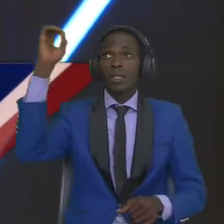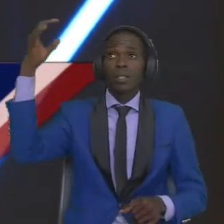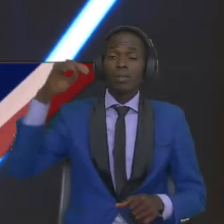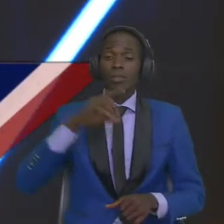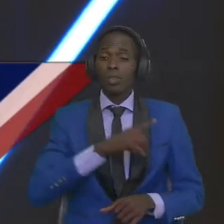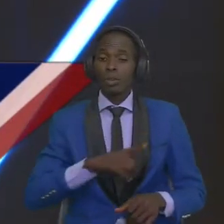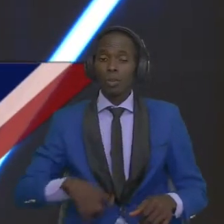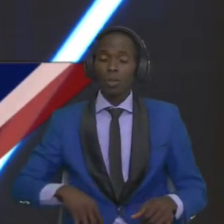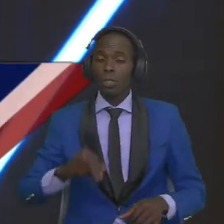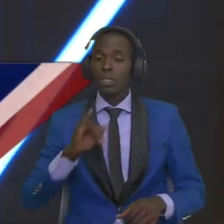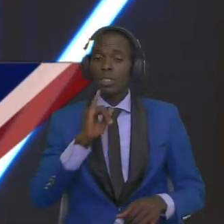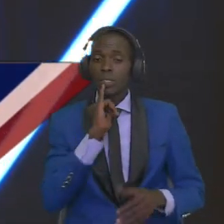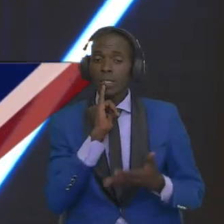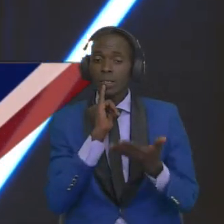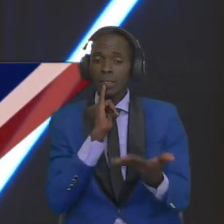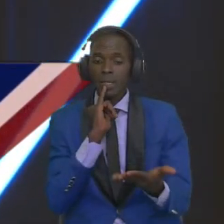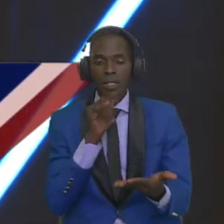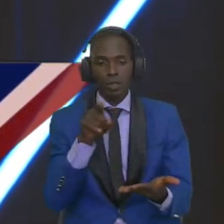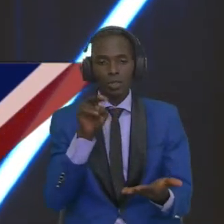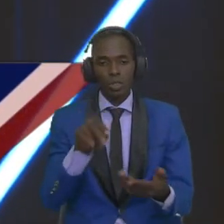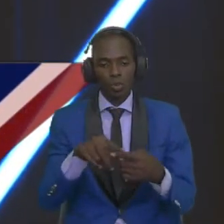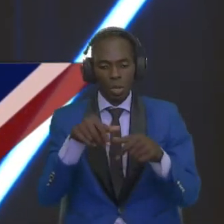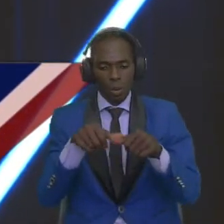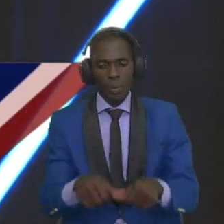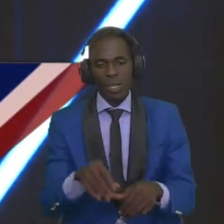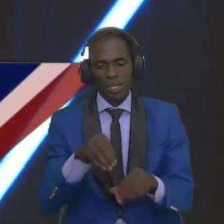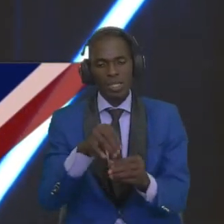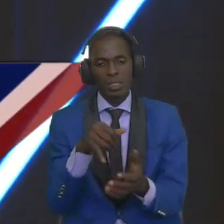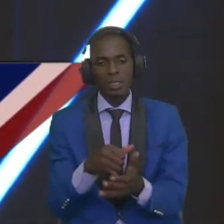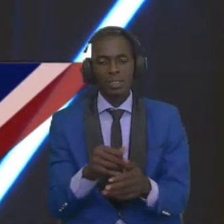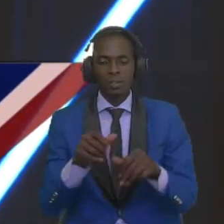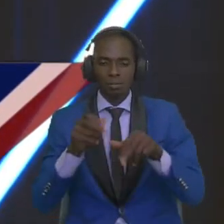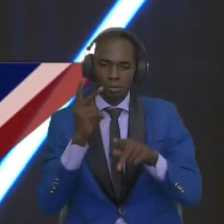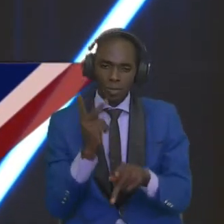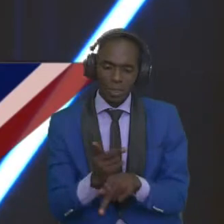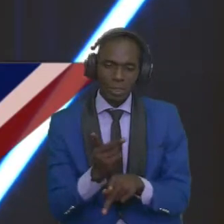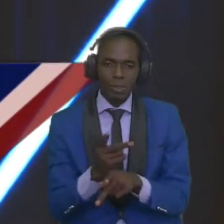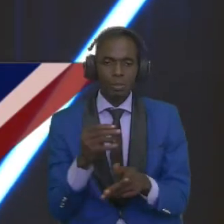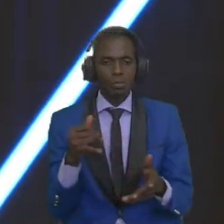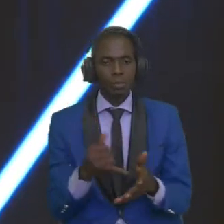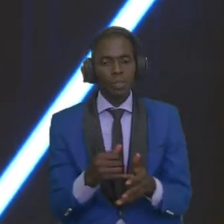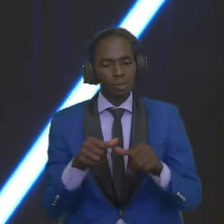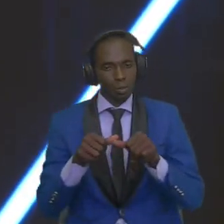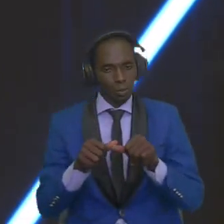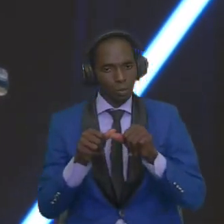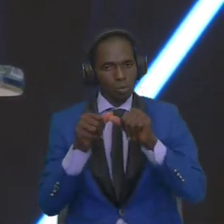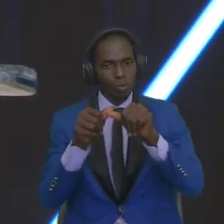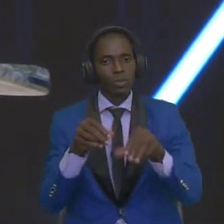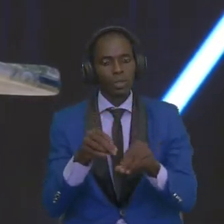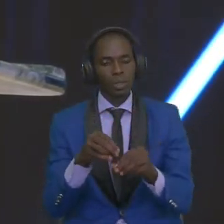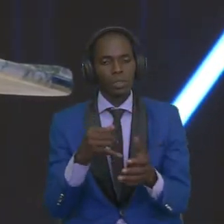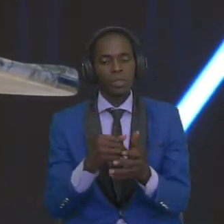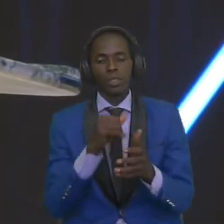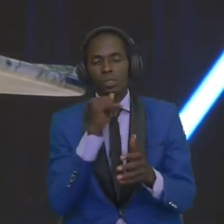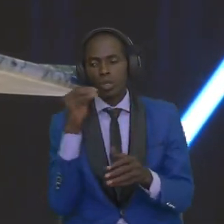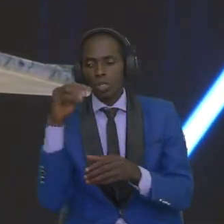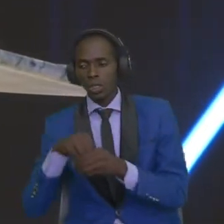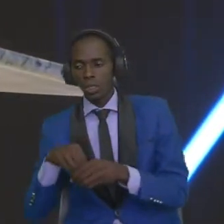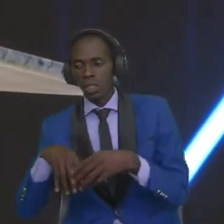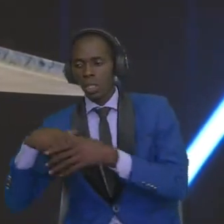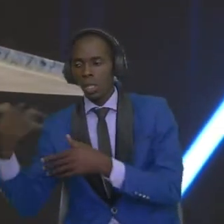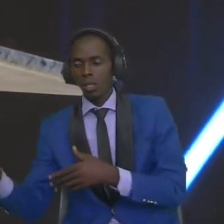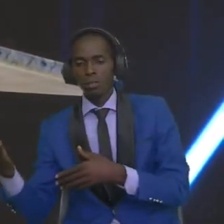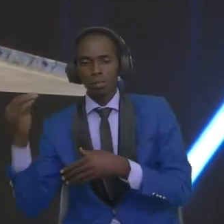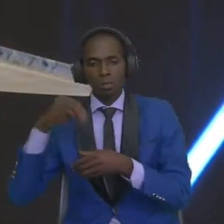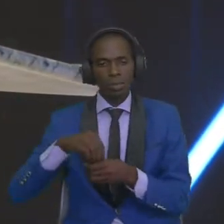available, but you have to abide in that grace. You need to remain in that grace. You should not be going out and coming in, going